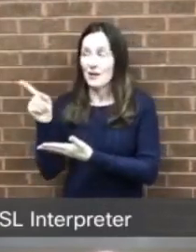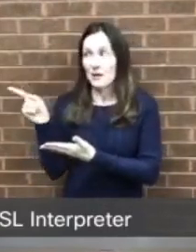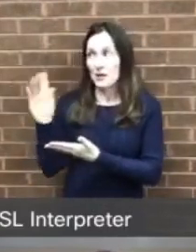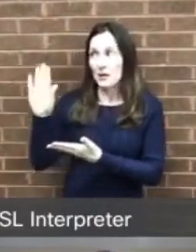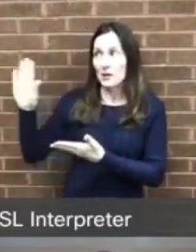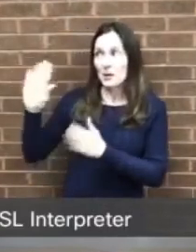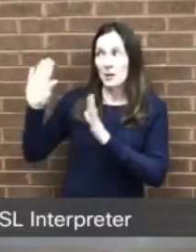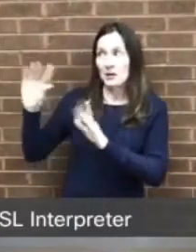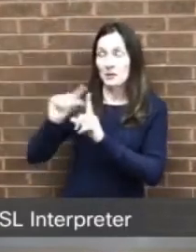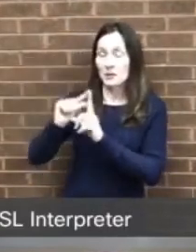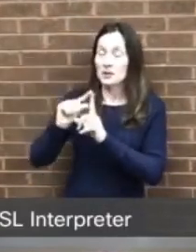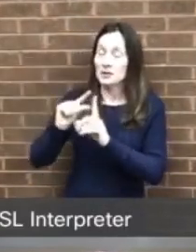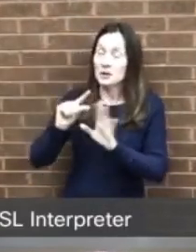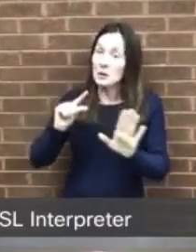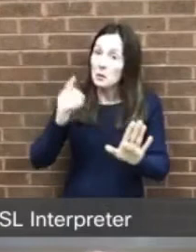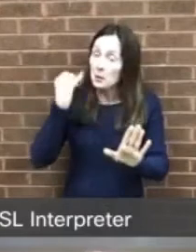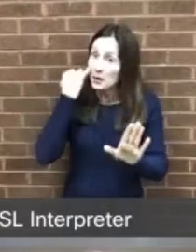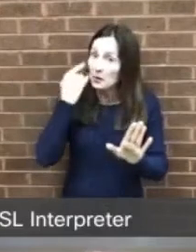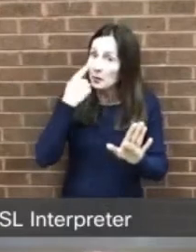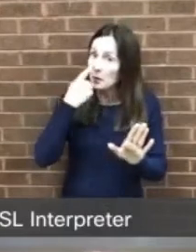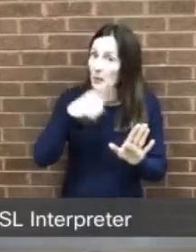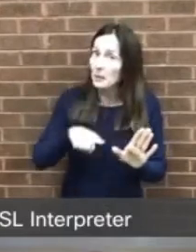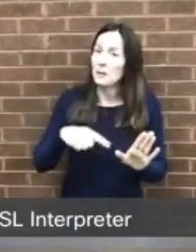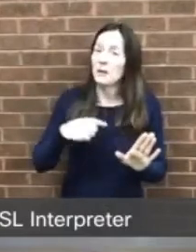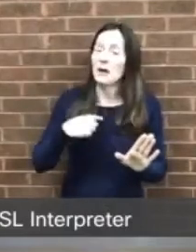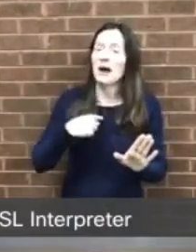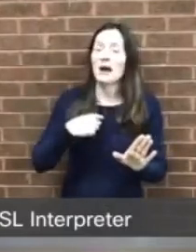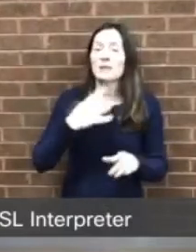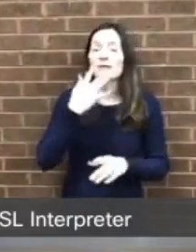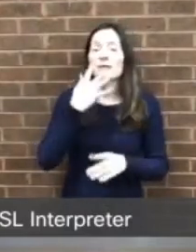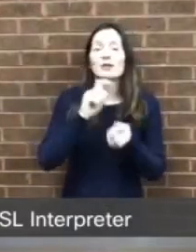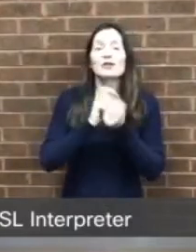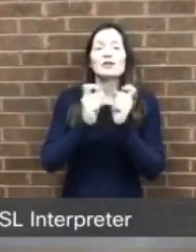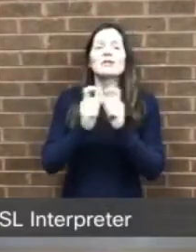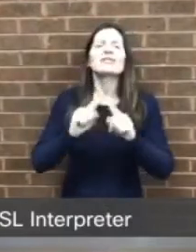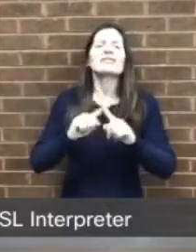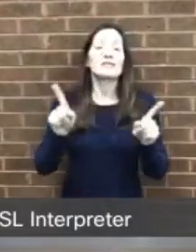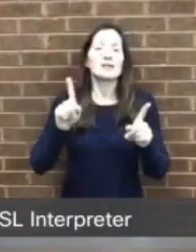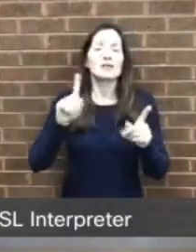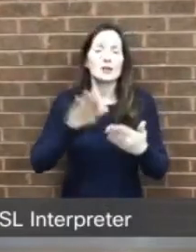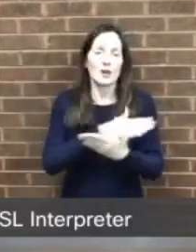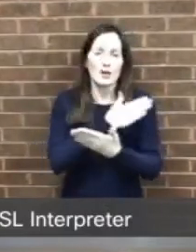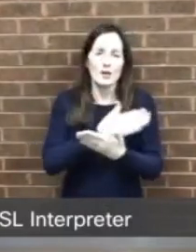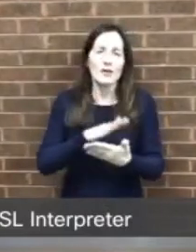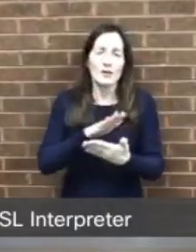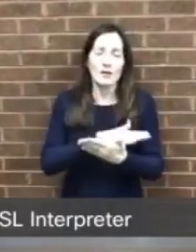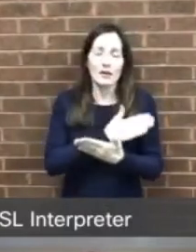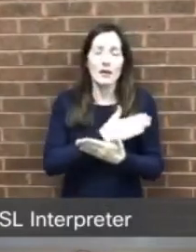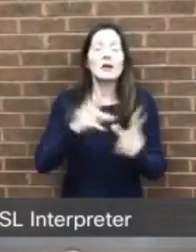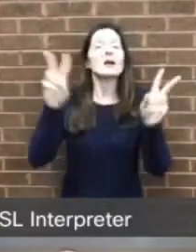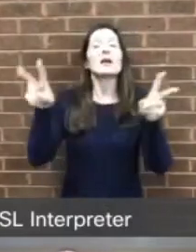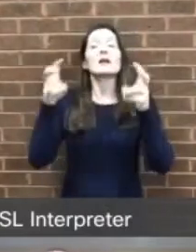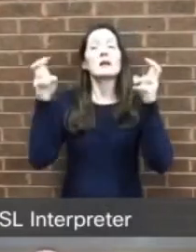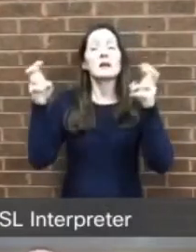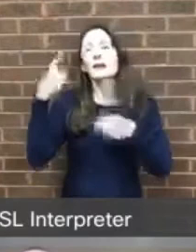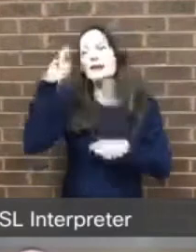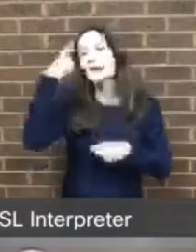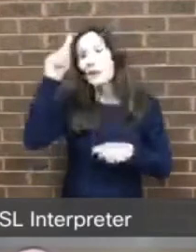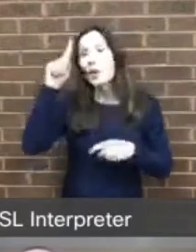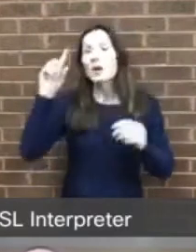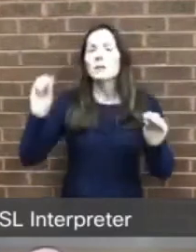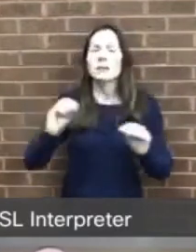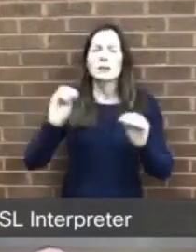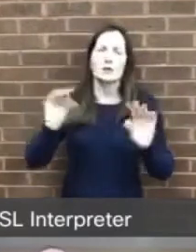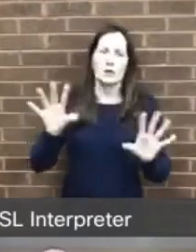songs and sing Al Hanisim. Al Hanisim means for the miracles, for the times that